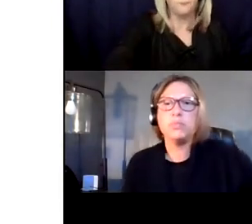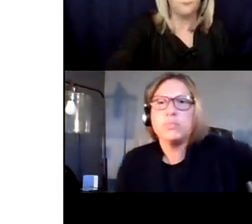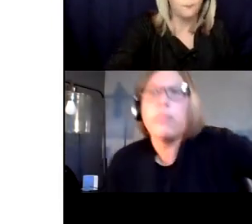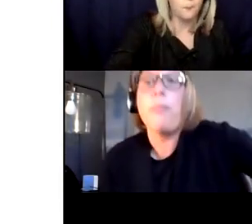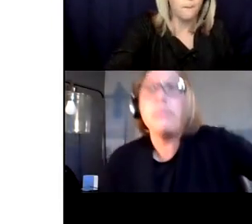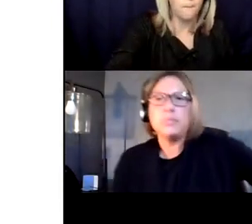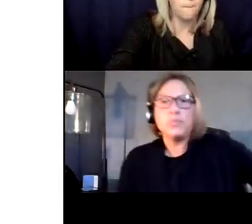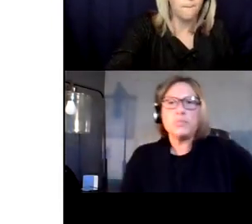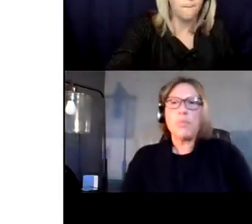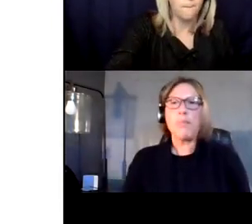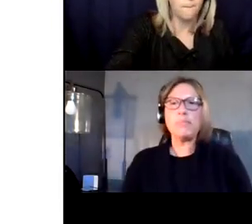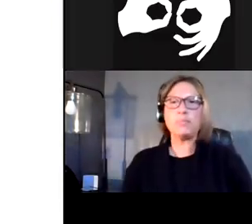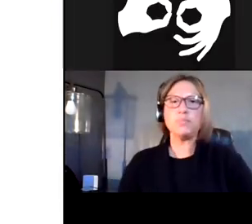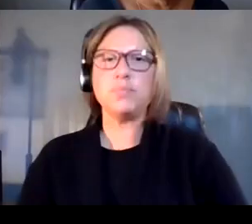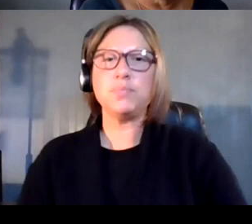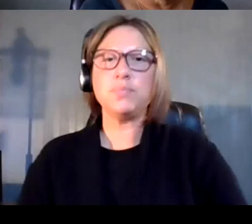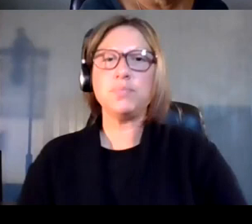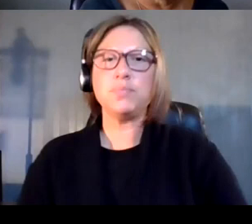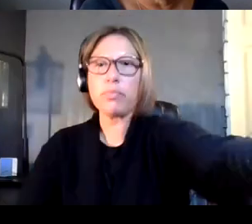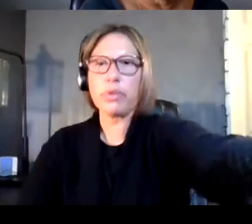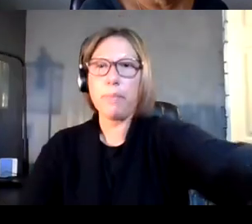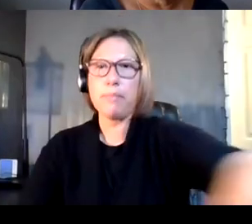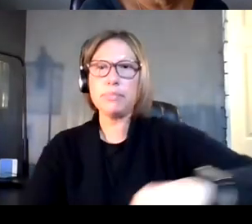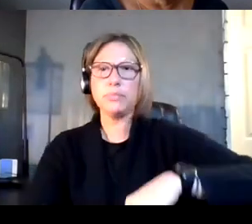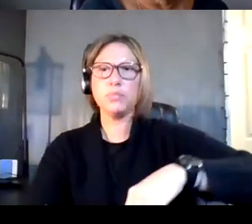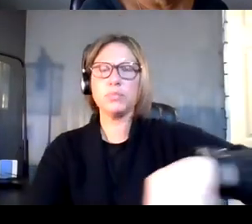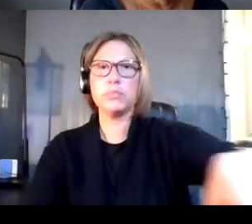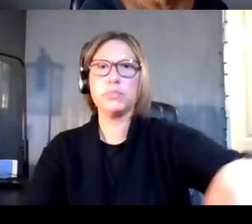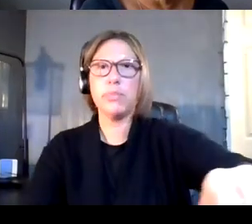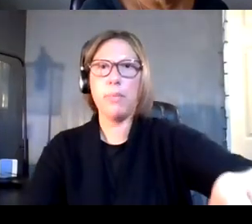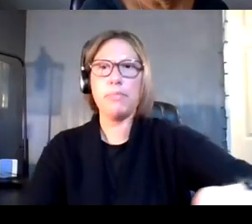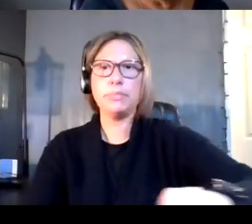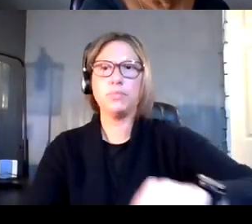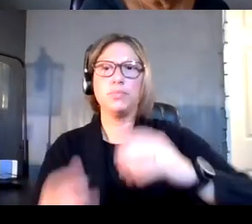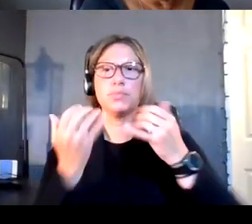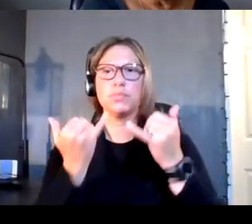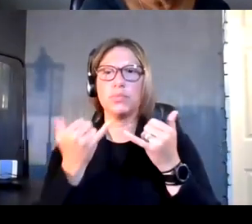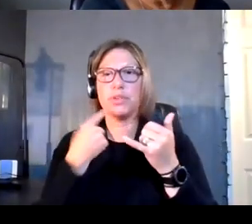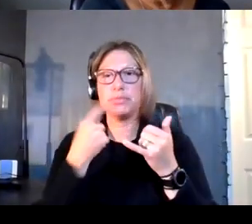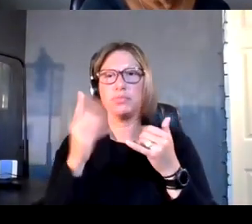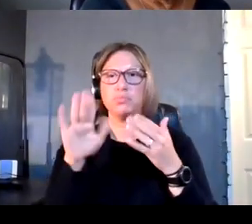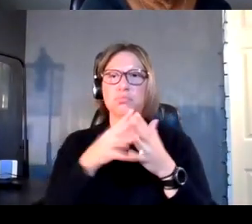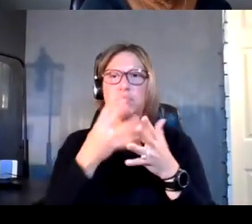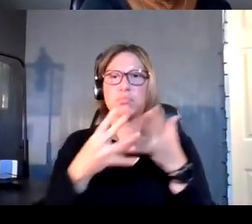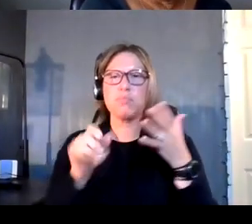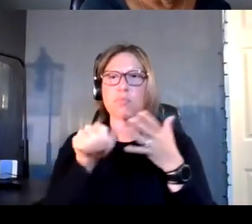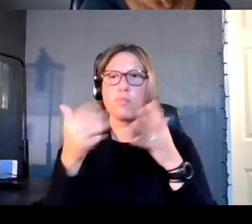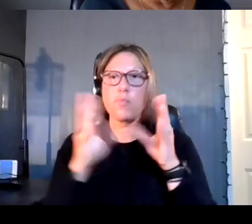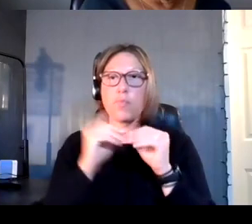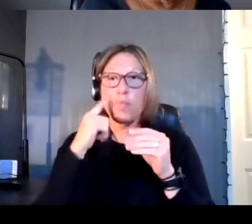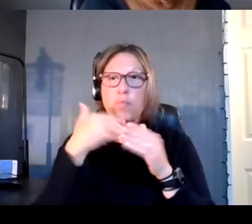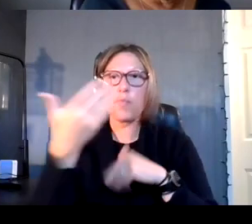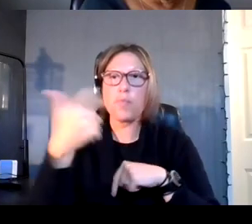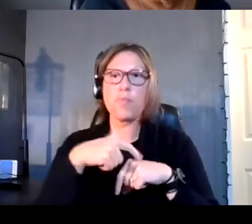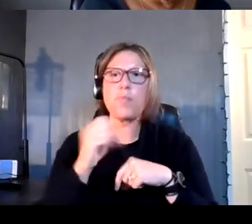see the chat. So yeah, they're saying definitely next time. We scheduled another session for next time. So okay. Let's just finish